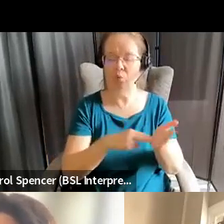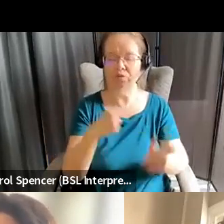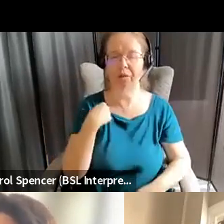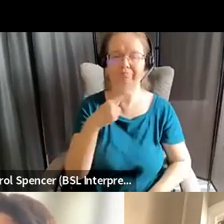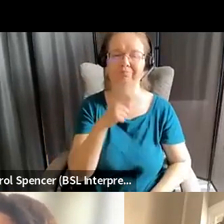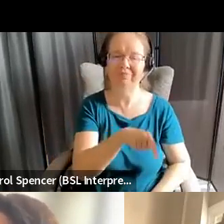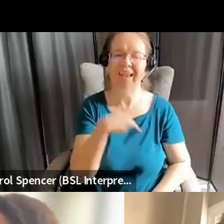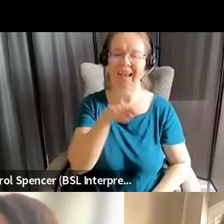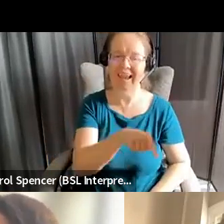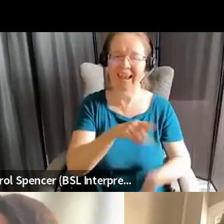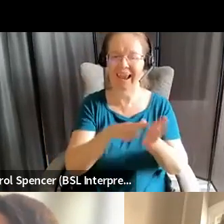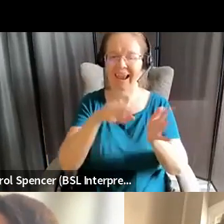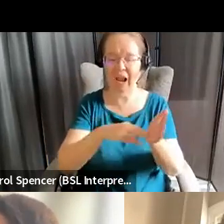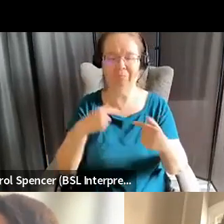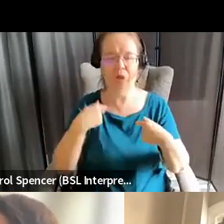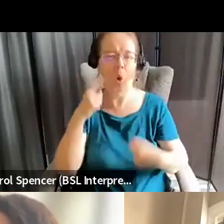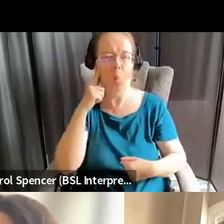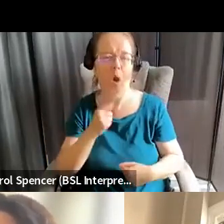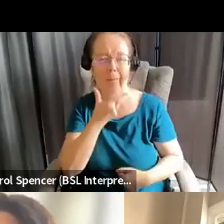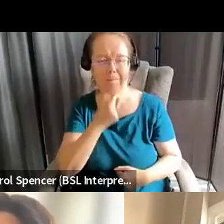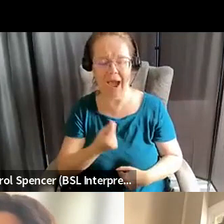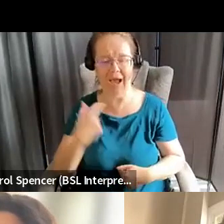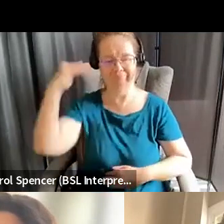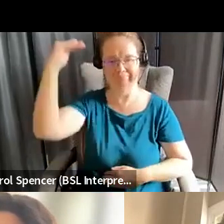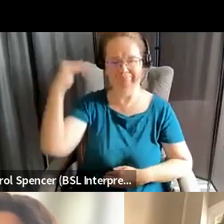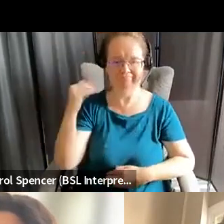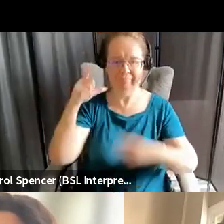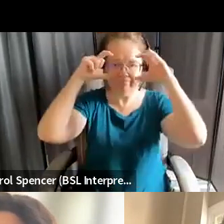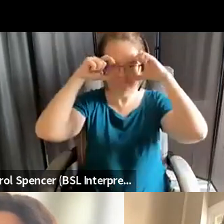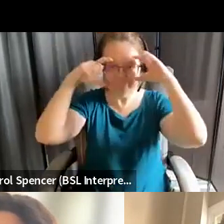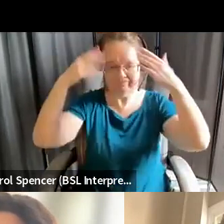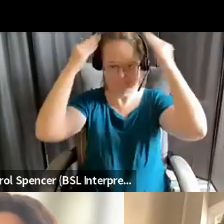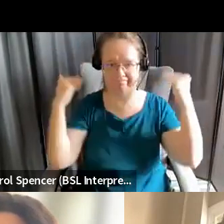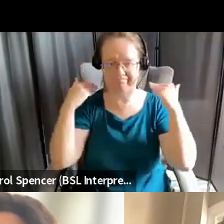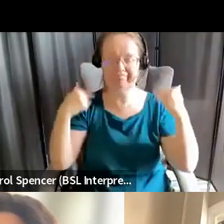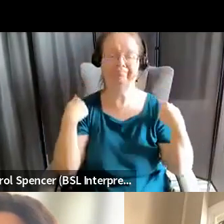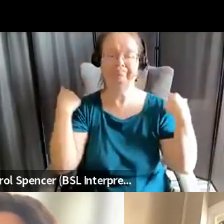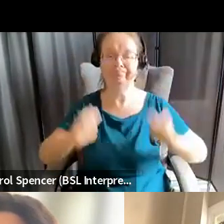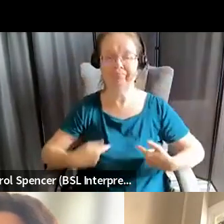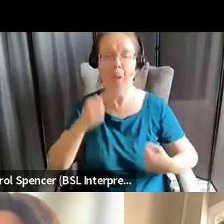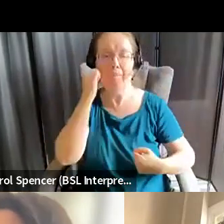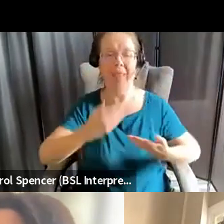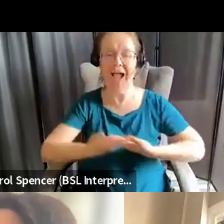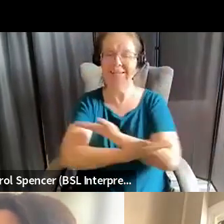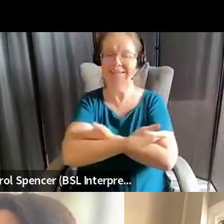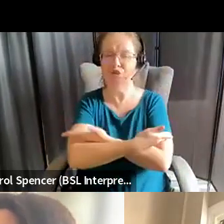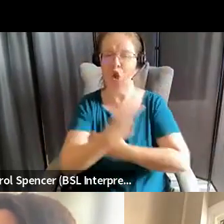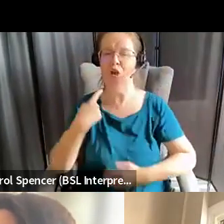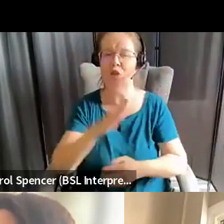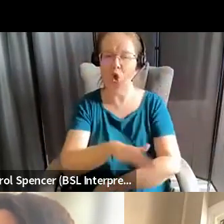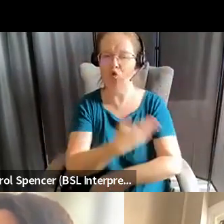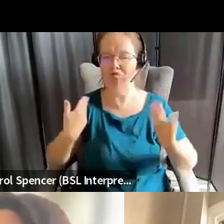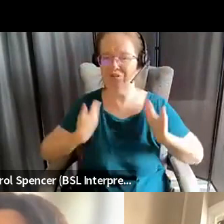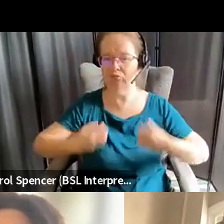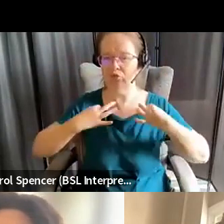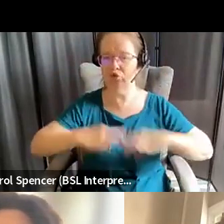with glasses and short dark hair and brown eyes. I'm wearing a black t-shirt and a light green overshirt. Before we start, a little bit